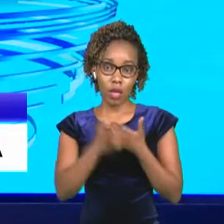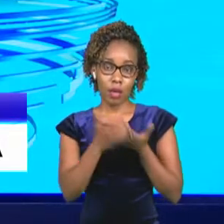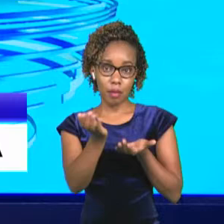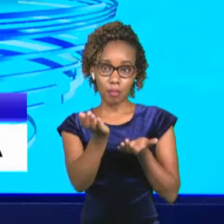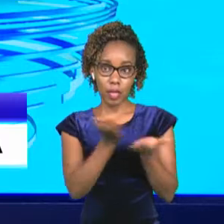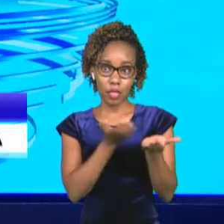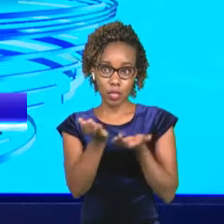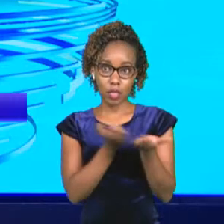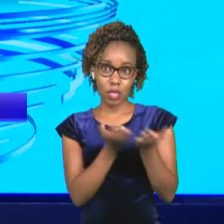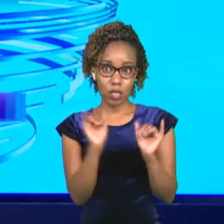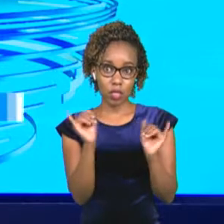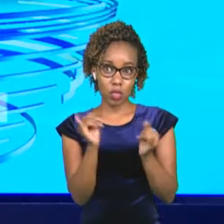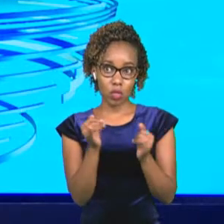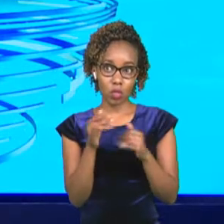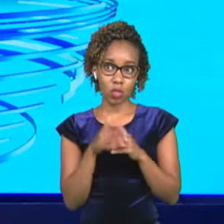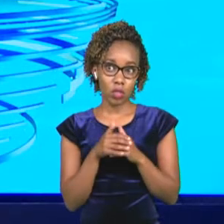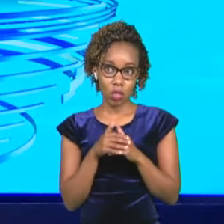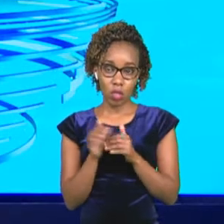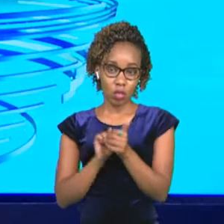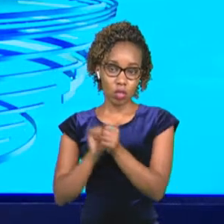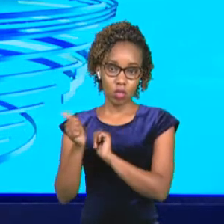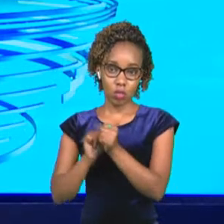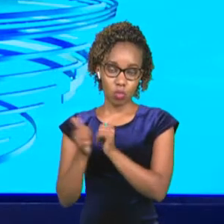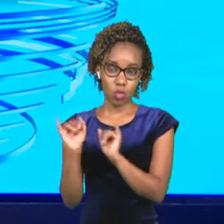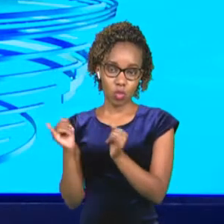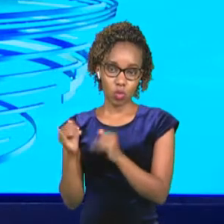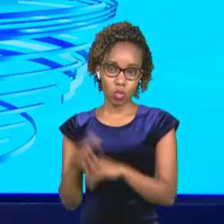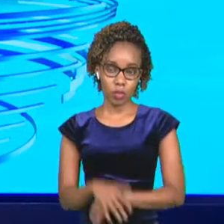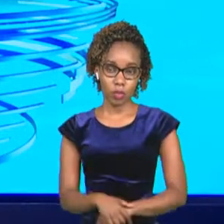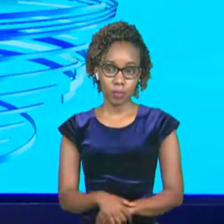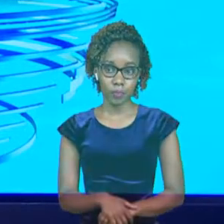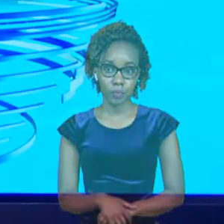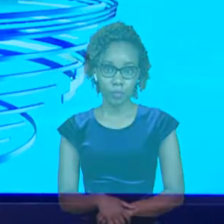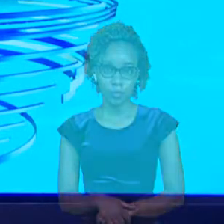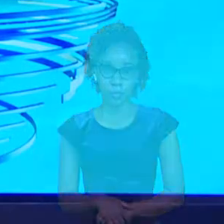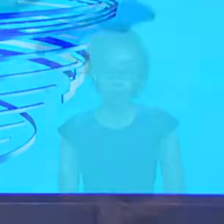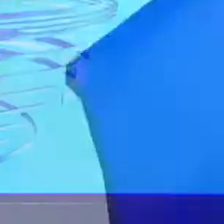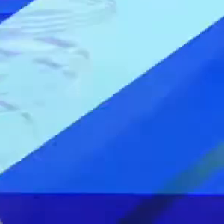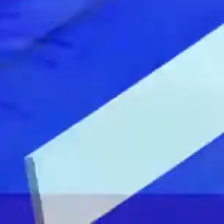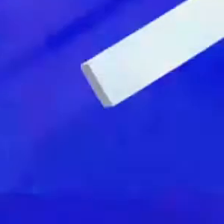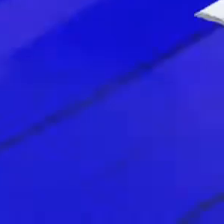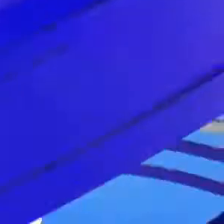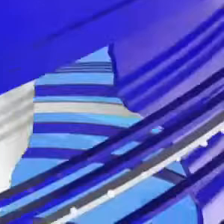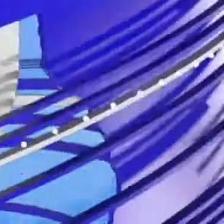from the business world. Up next is sports news.